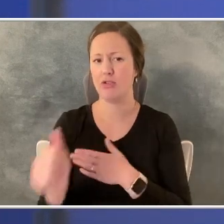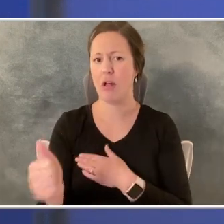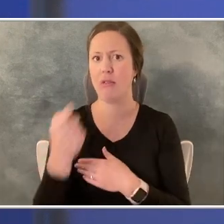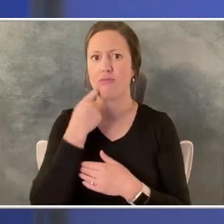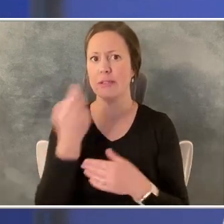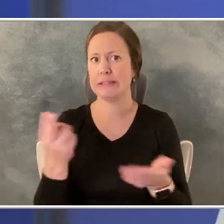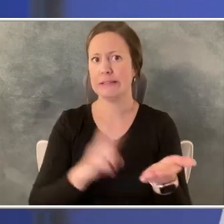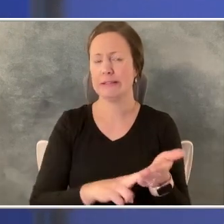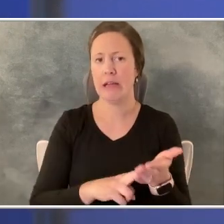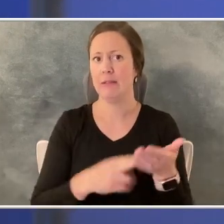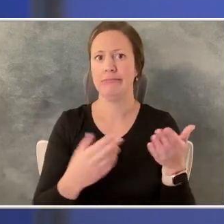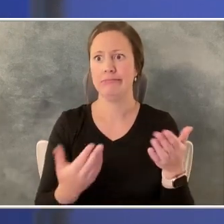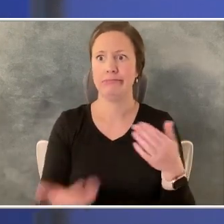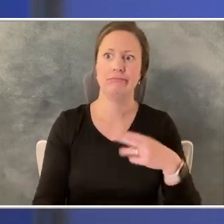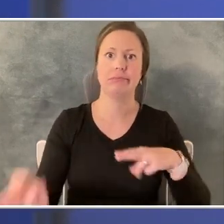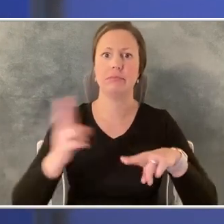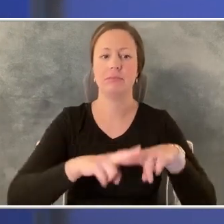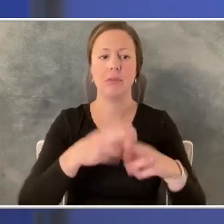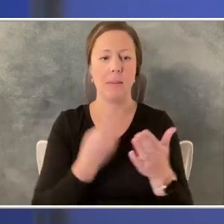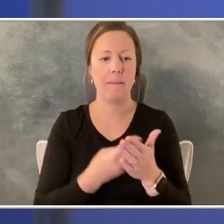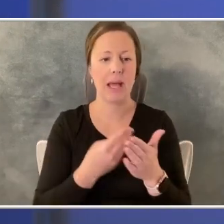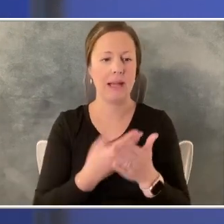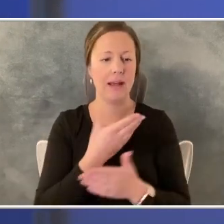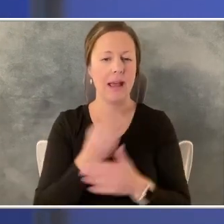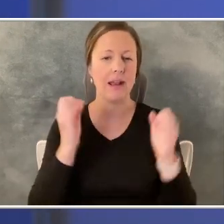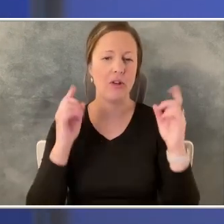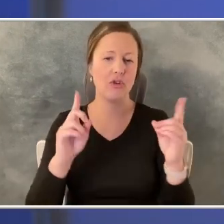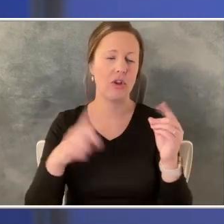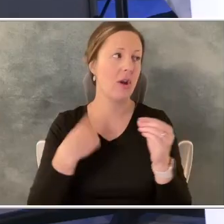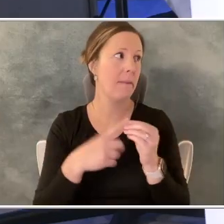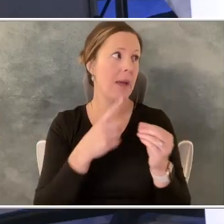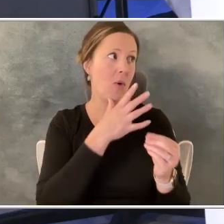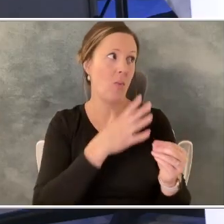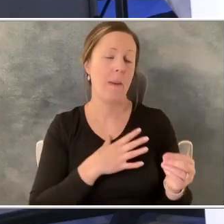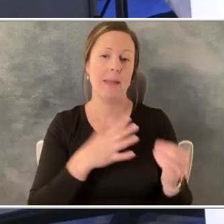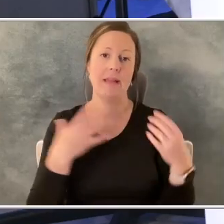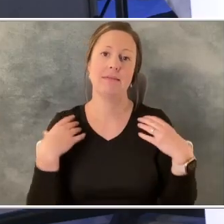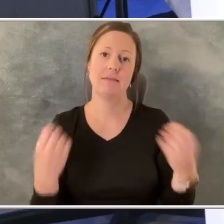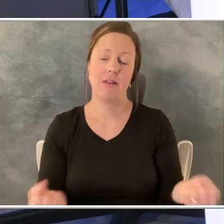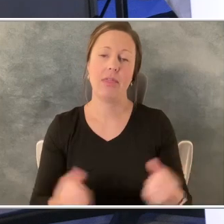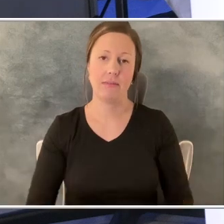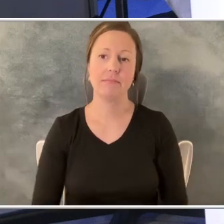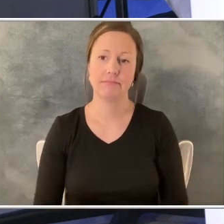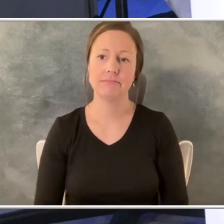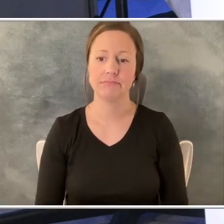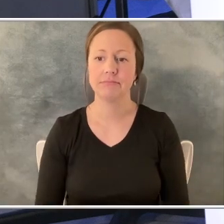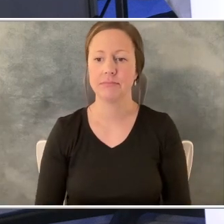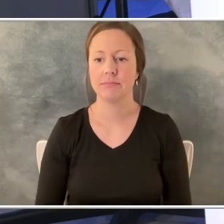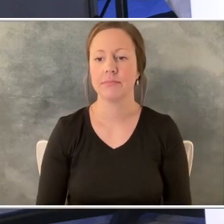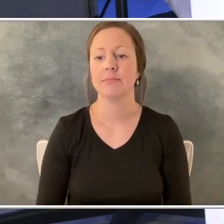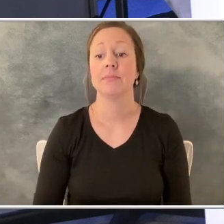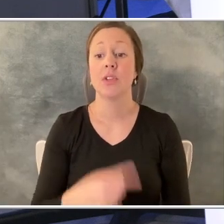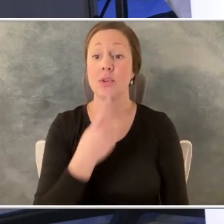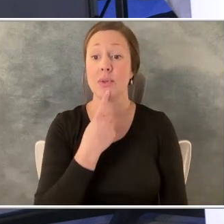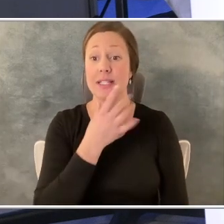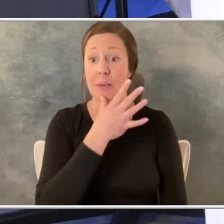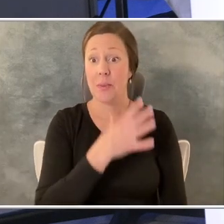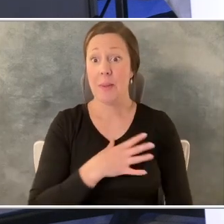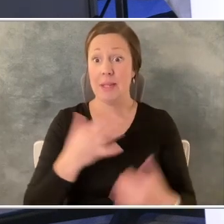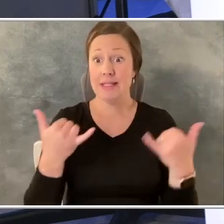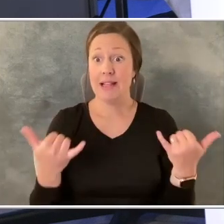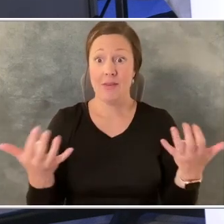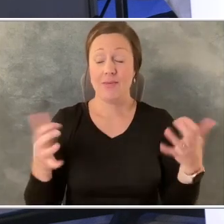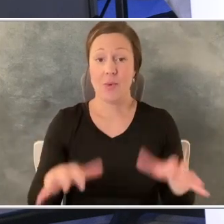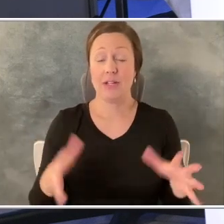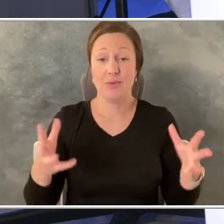to increase funding and education around women's health outside of reproduction. And you say, women now not wanting to put up with what moms and grandmas put up with.